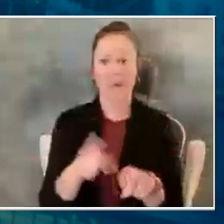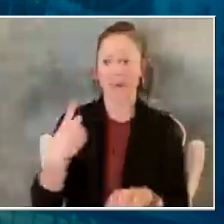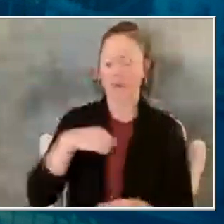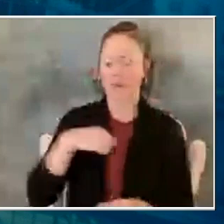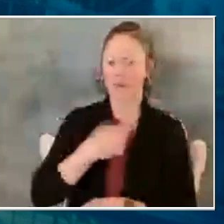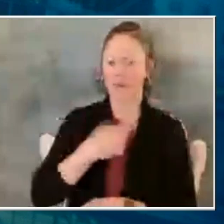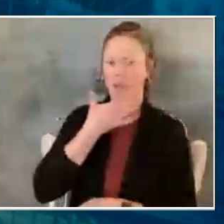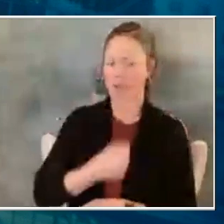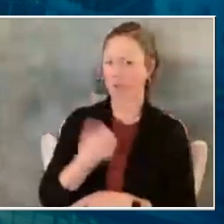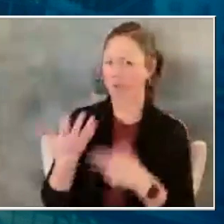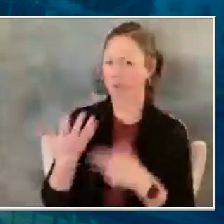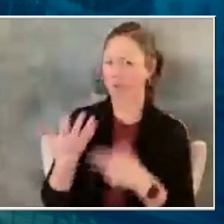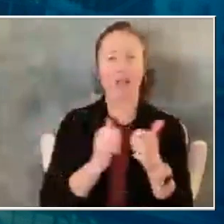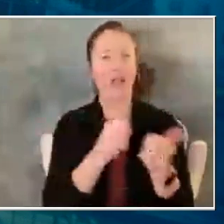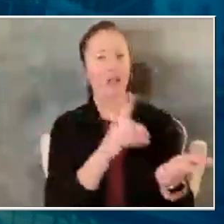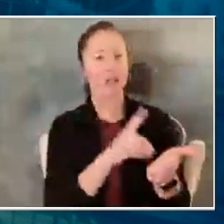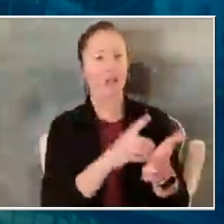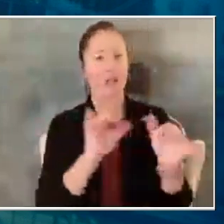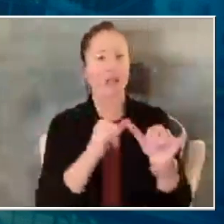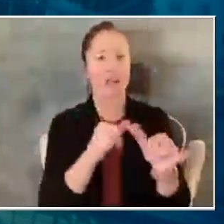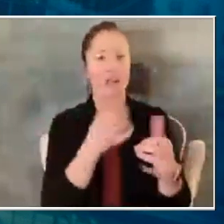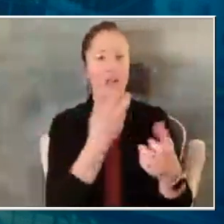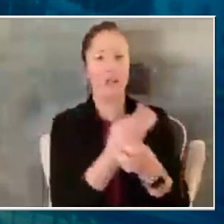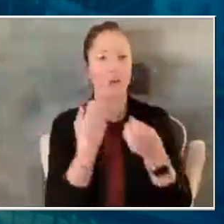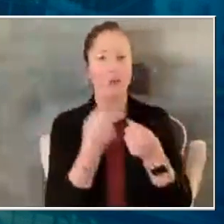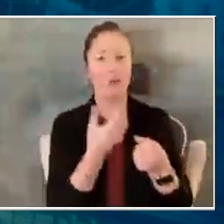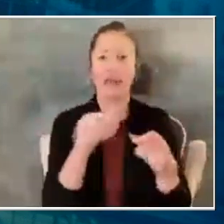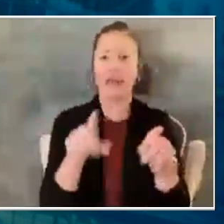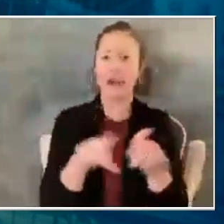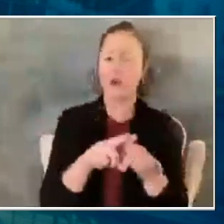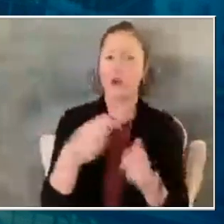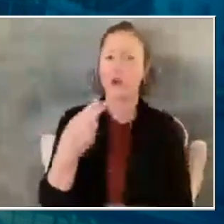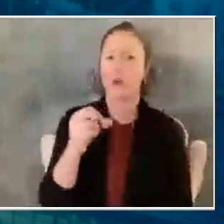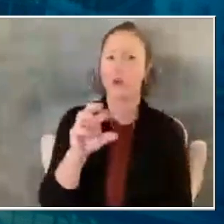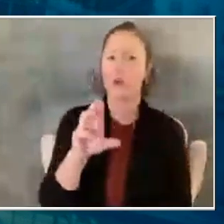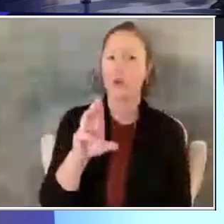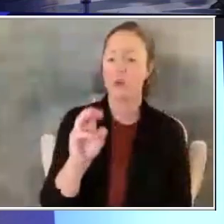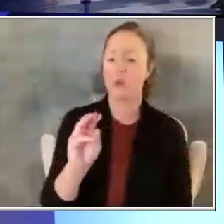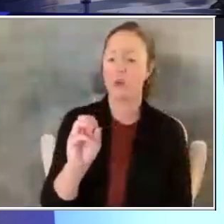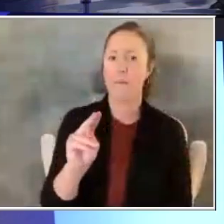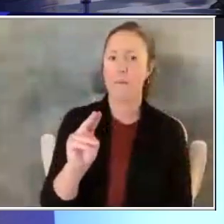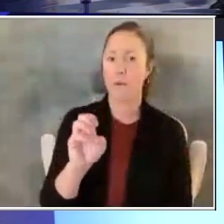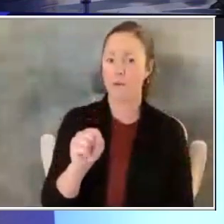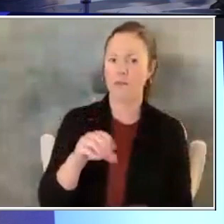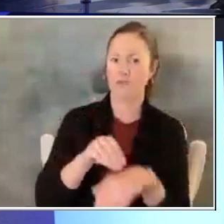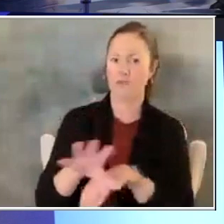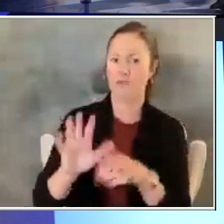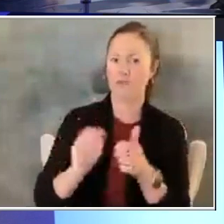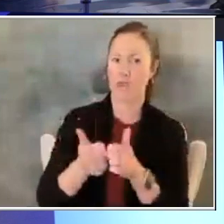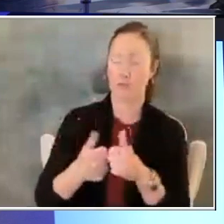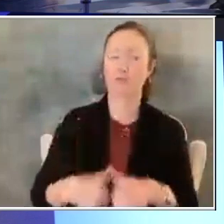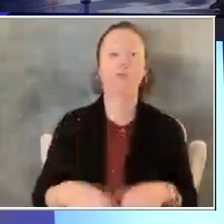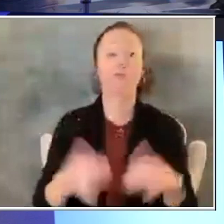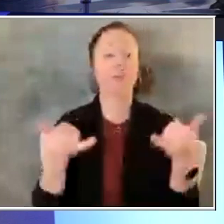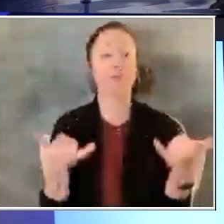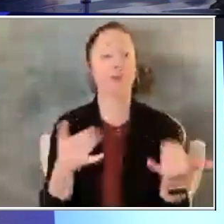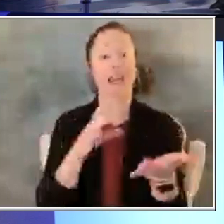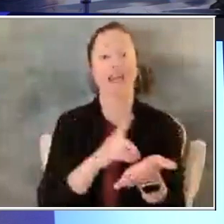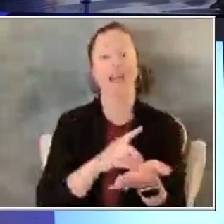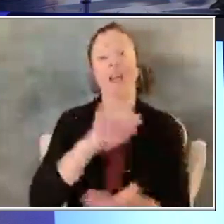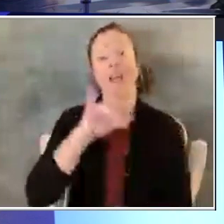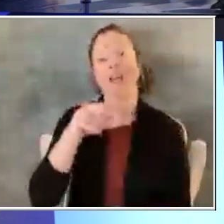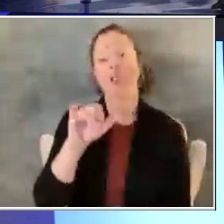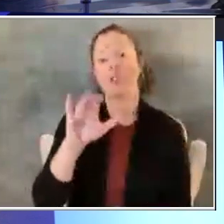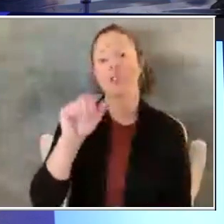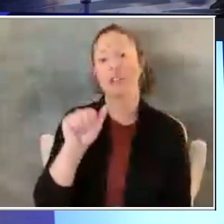strength, and what role hormones play in protecting bone health. Here with me in studio today is Dr. Jessica Kalendar-Rich. She is a